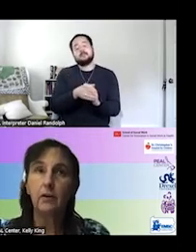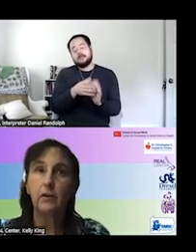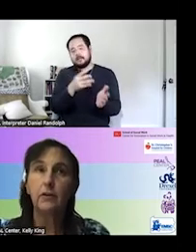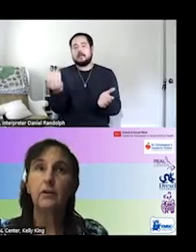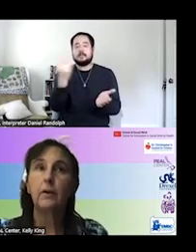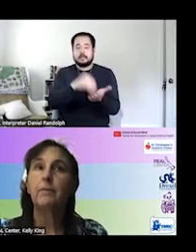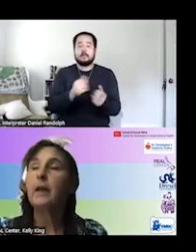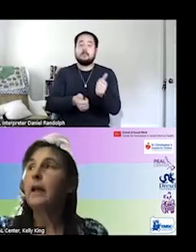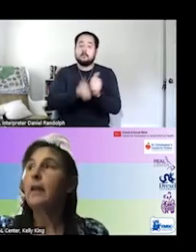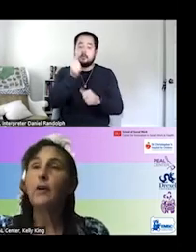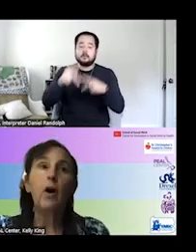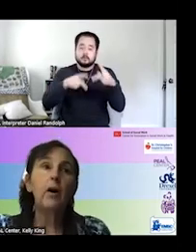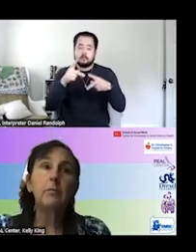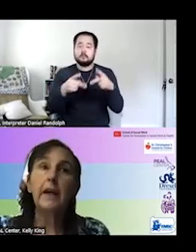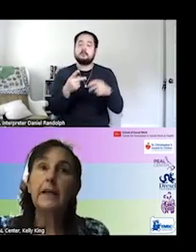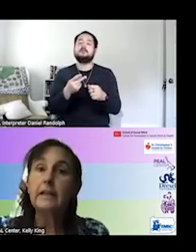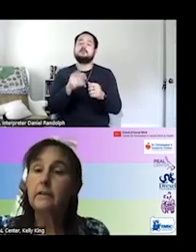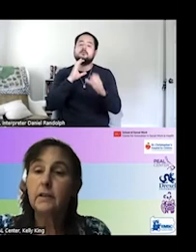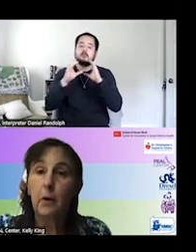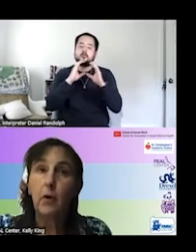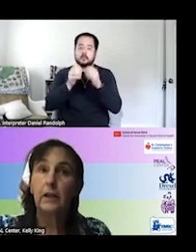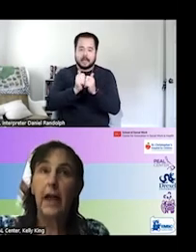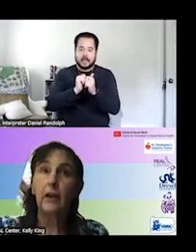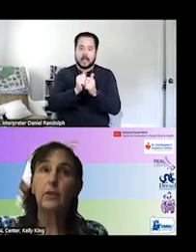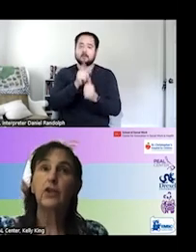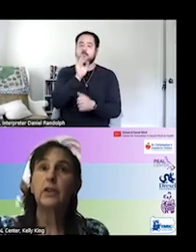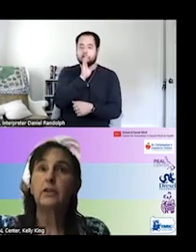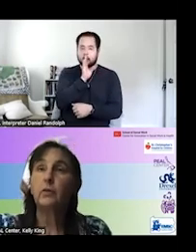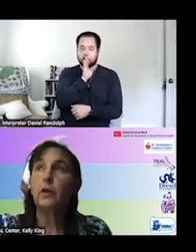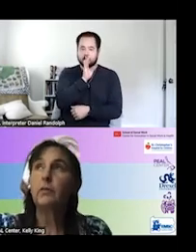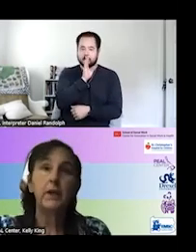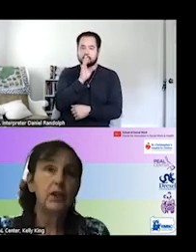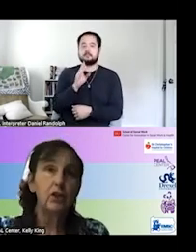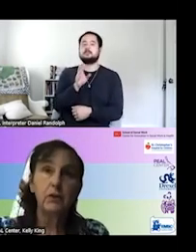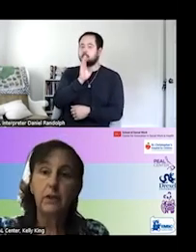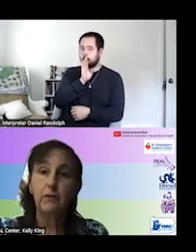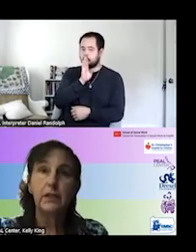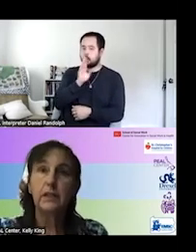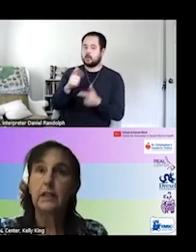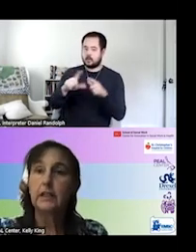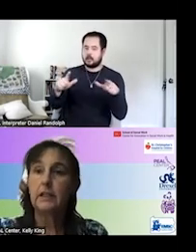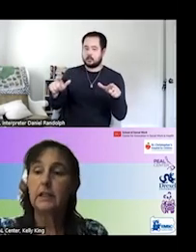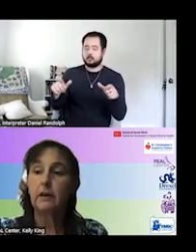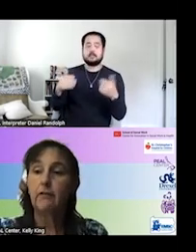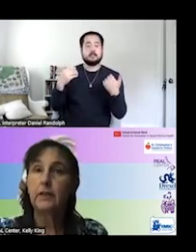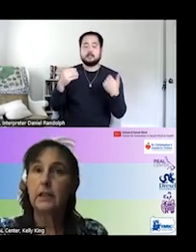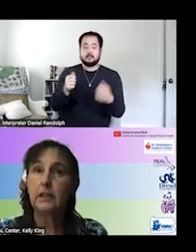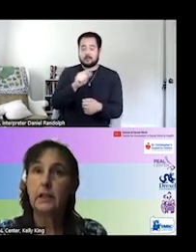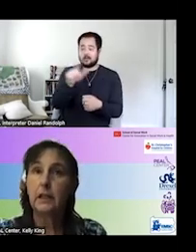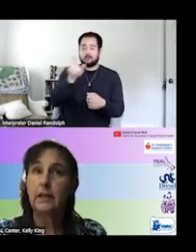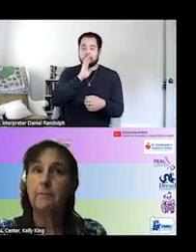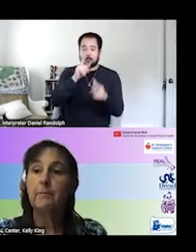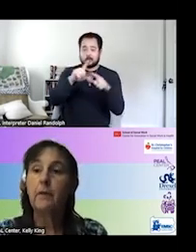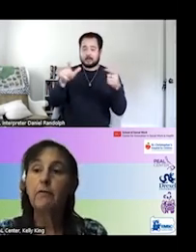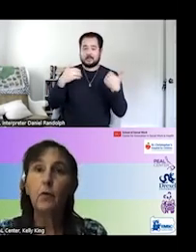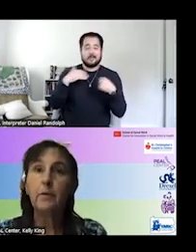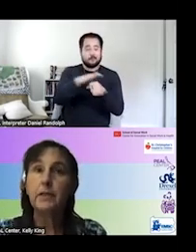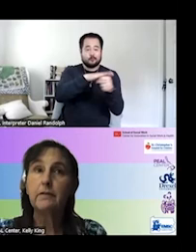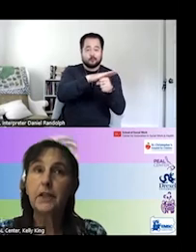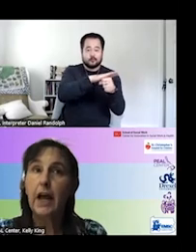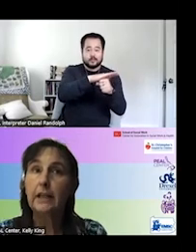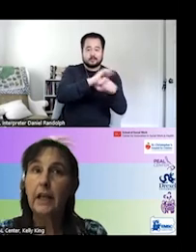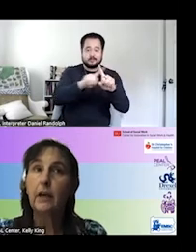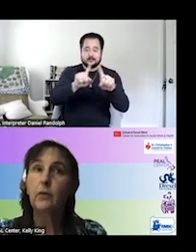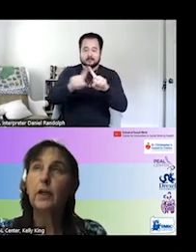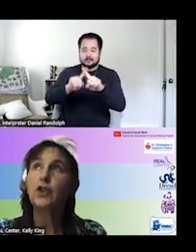not universal. There are many spoken languages with regional differences and differences in forms